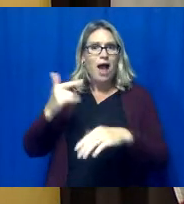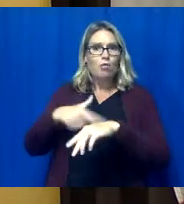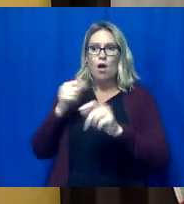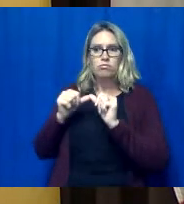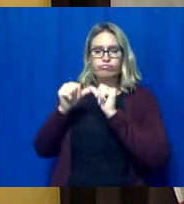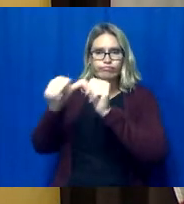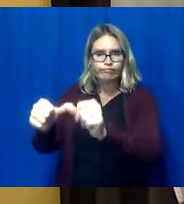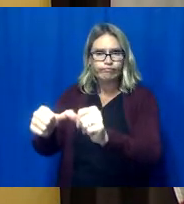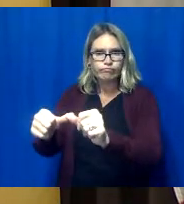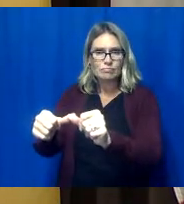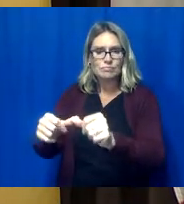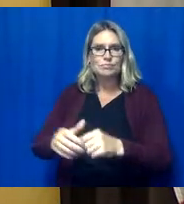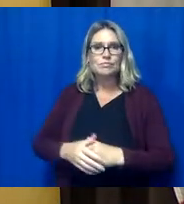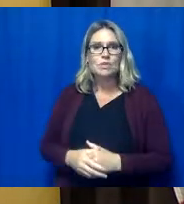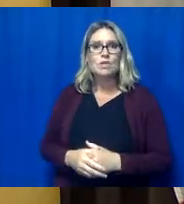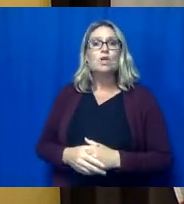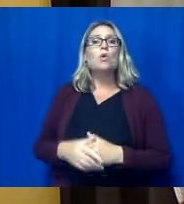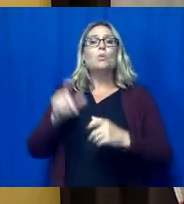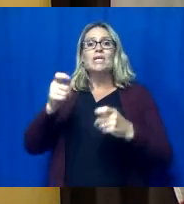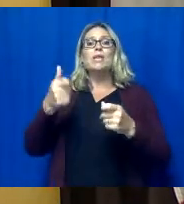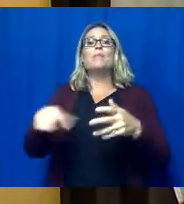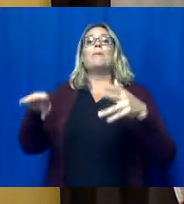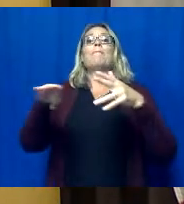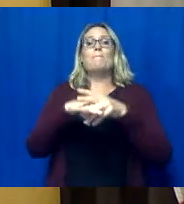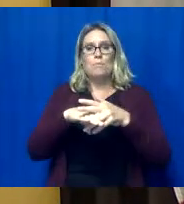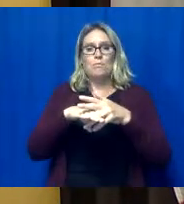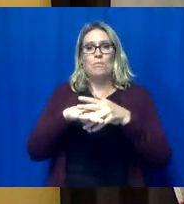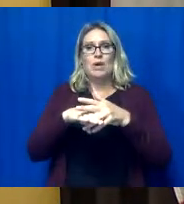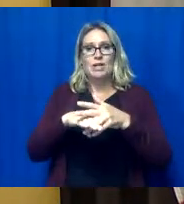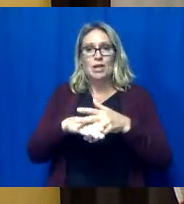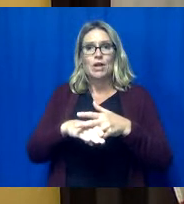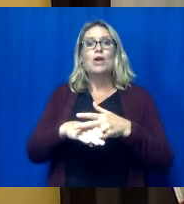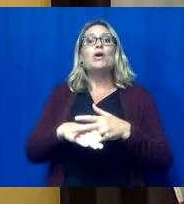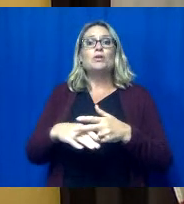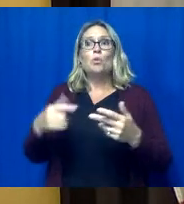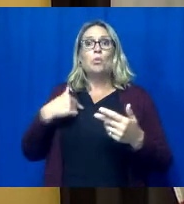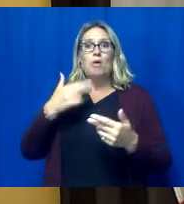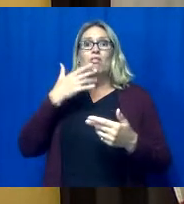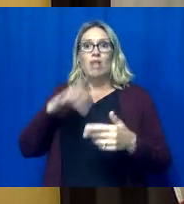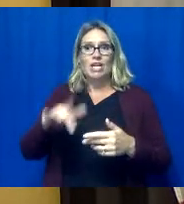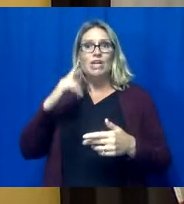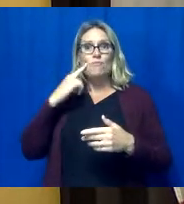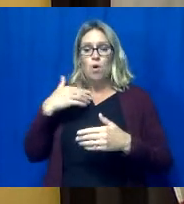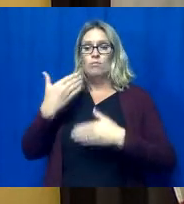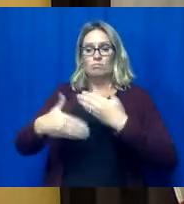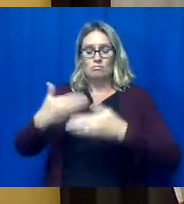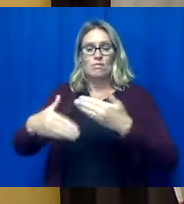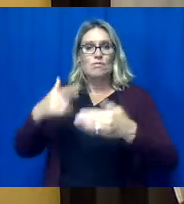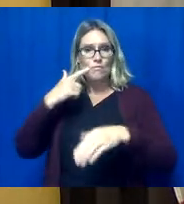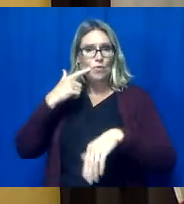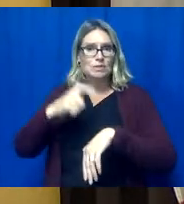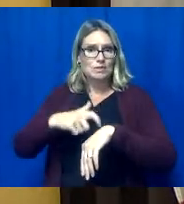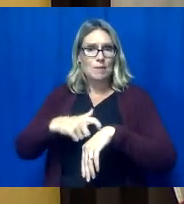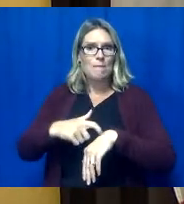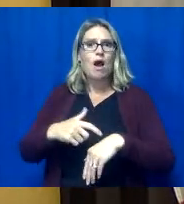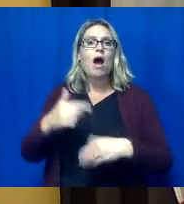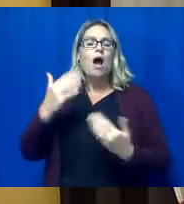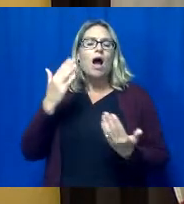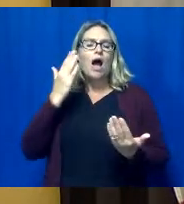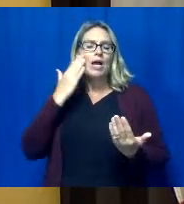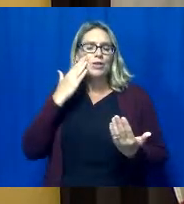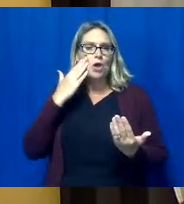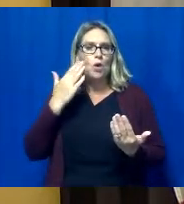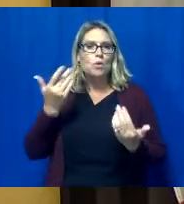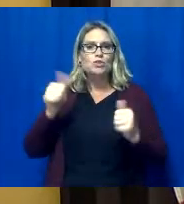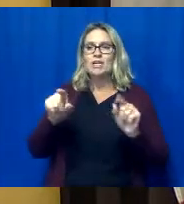so to get a reprieve, and we had been in a good position in our province for some time. So I know it's convenient to try to get a gotcha